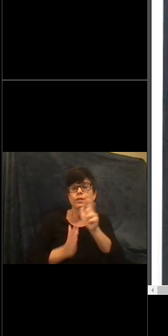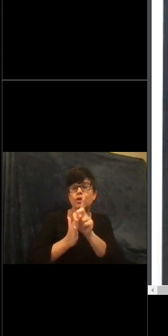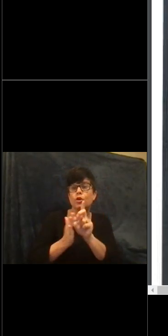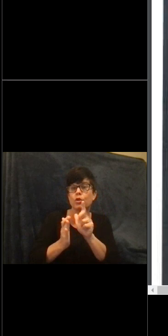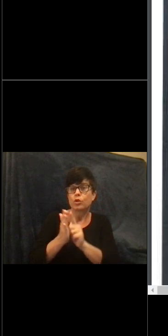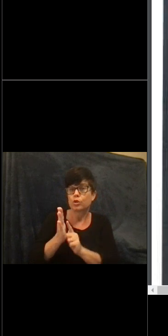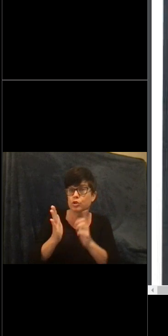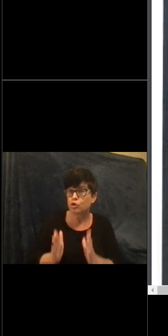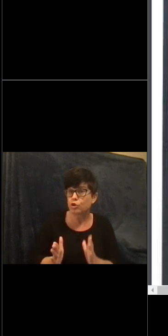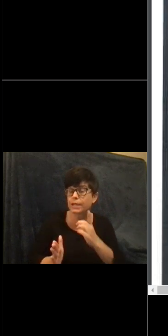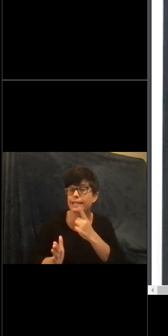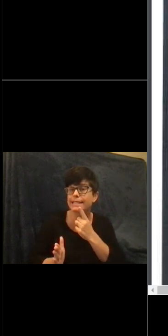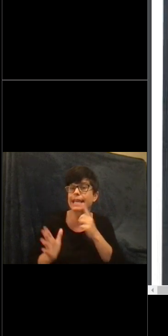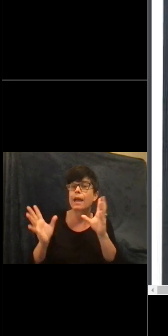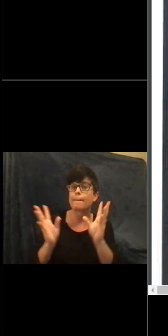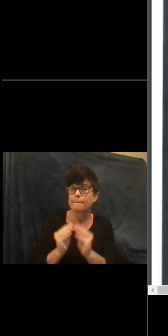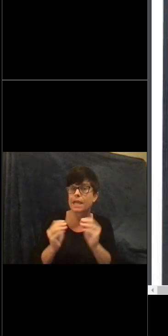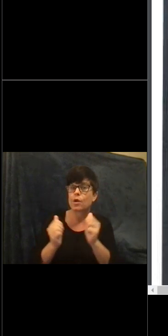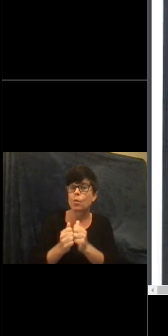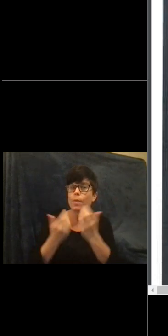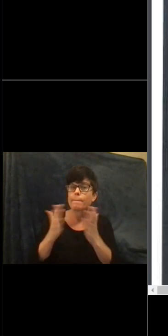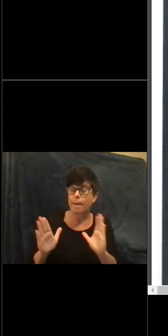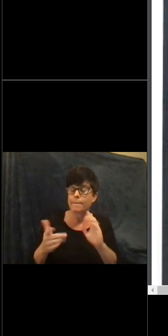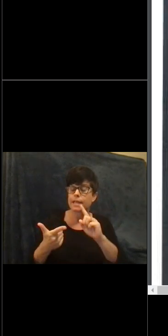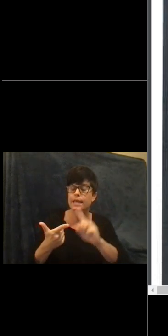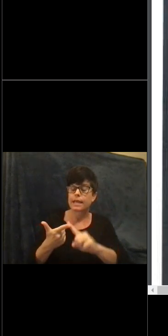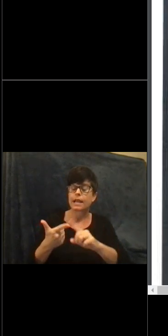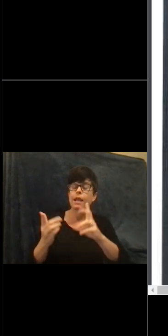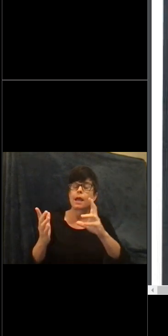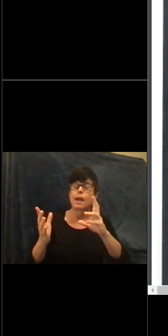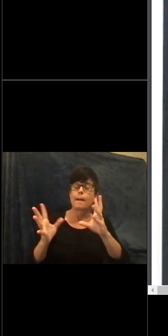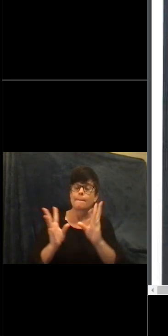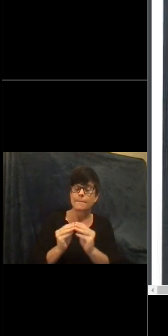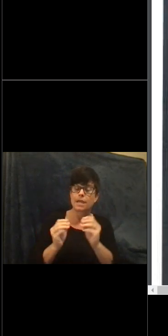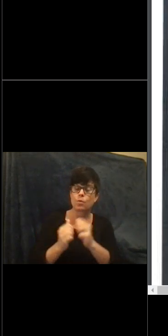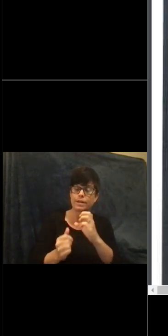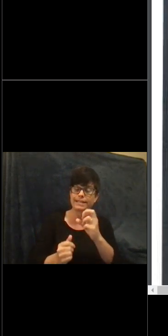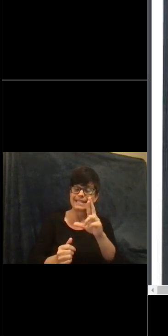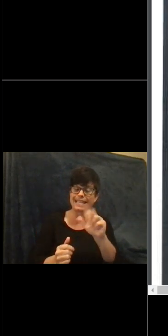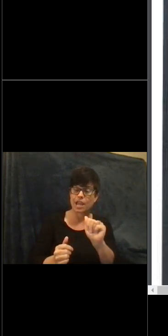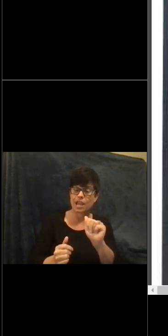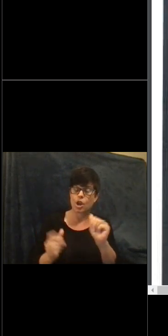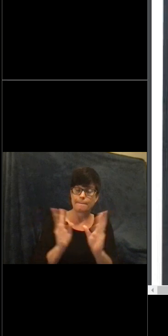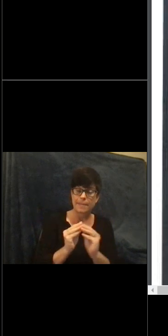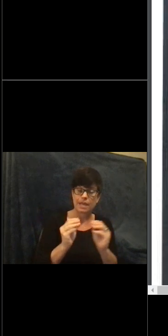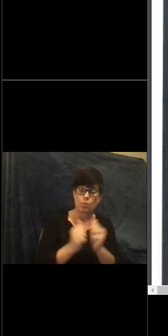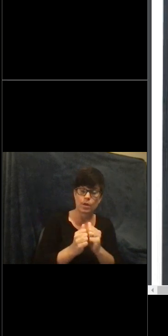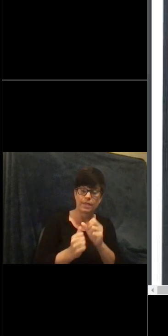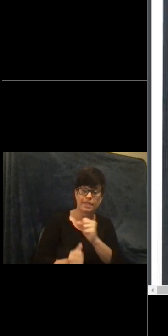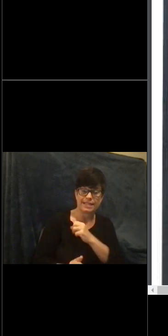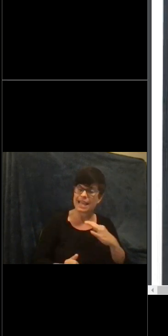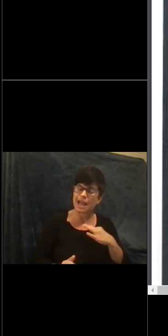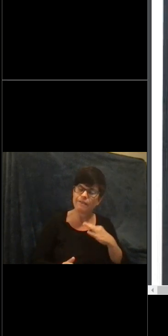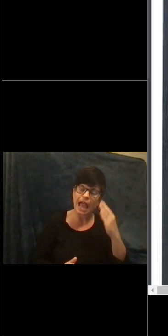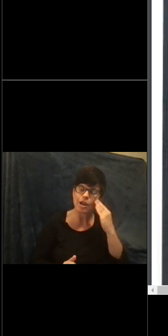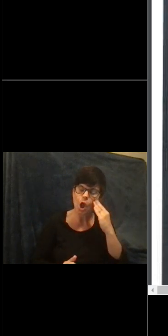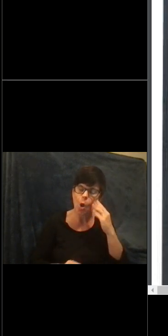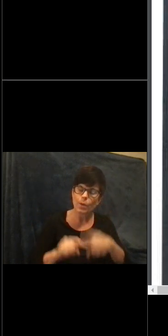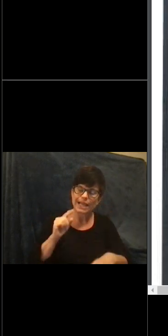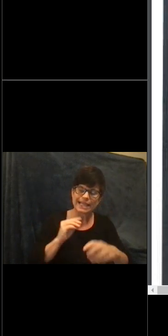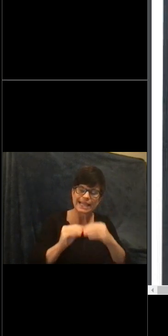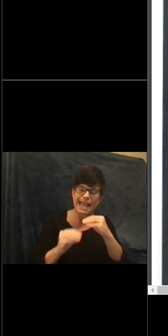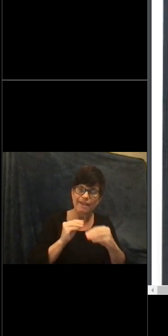we'll meet with city staff, we won't meet with the public just now, just for the record. The other thing, yeah, we can't fix the parking issues of the paths, but we